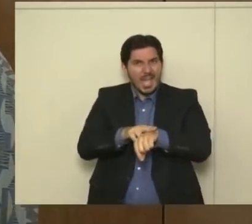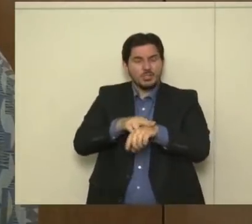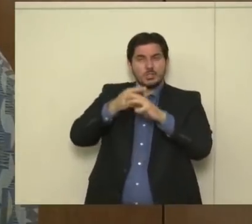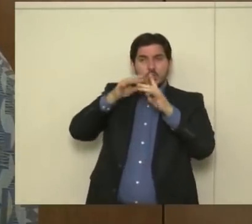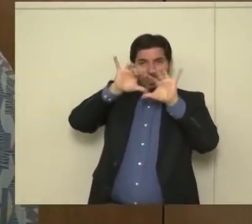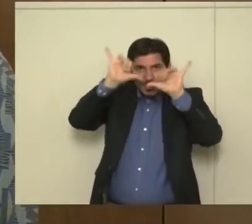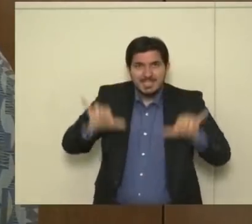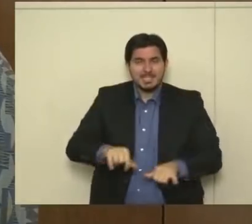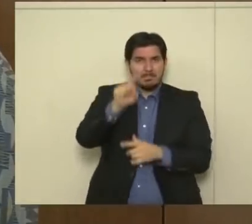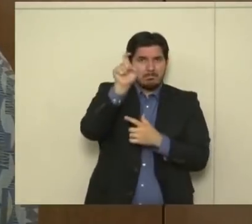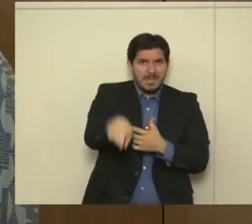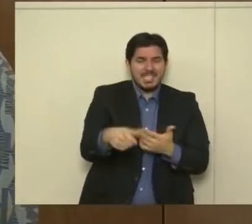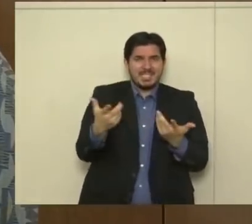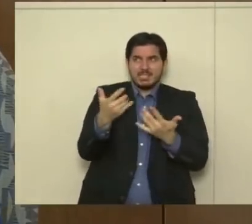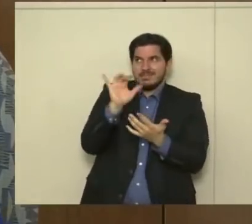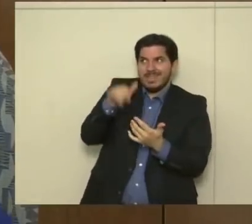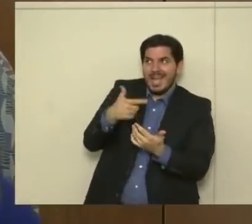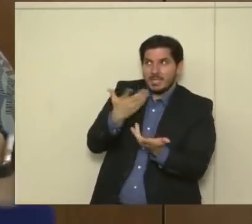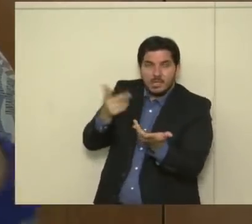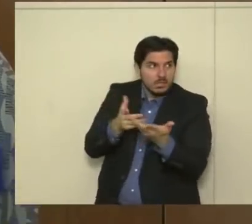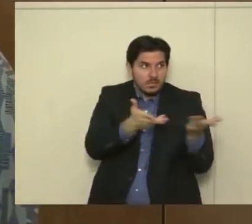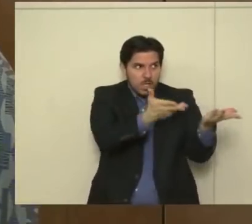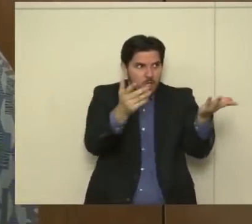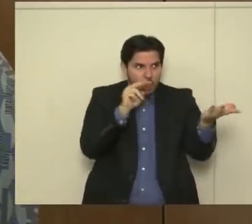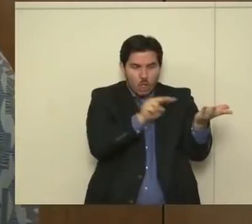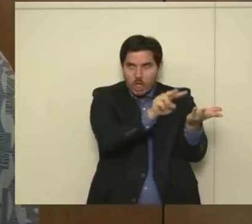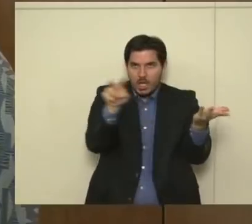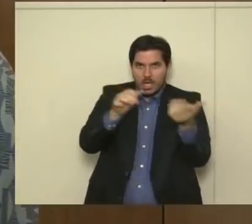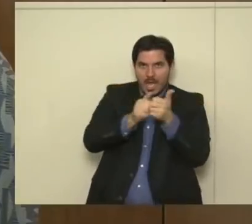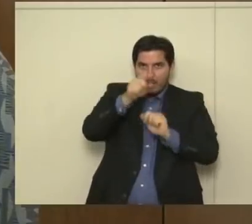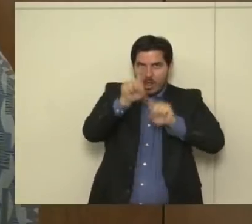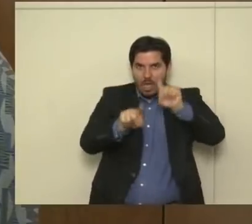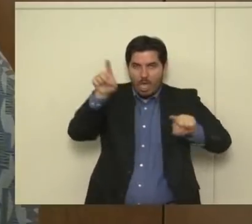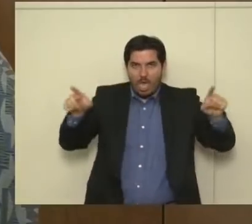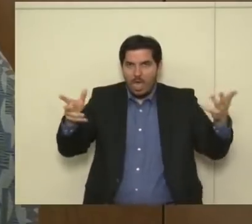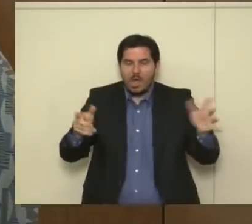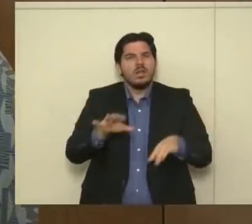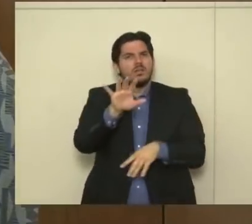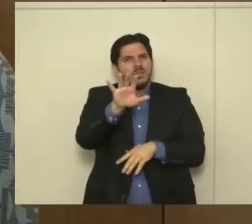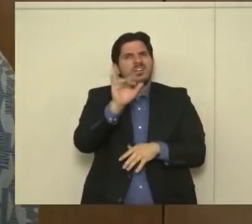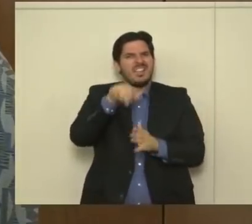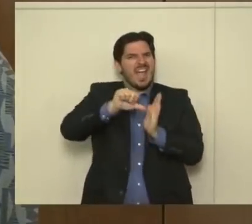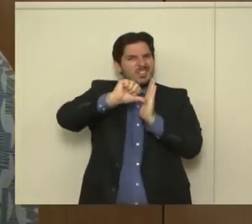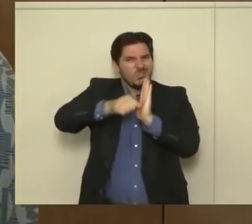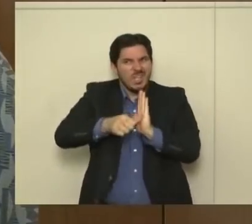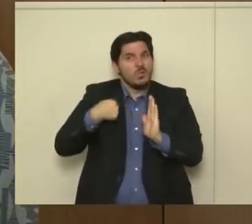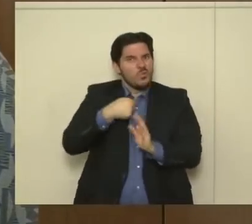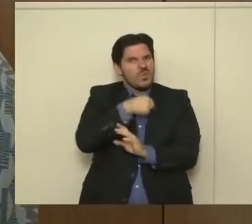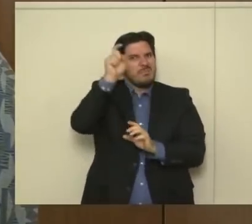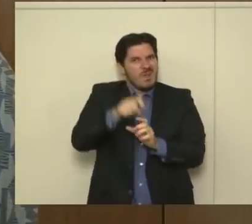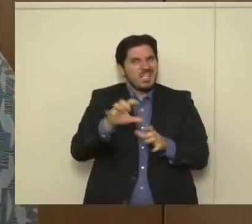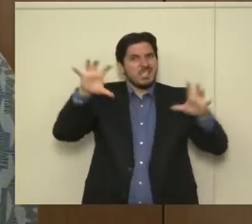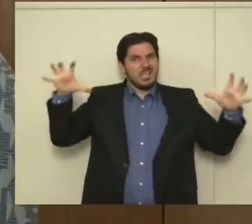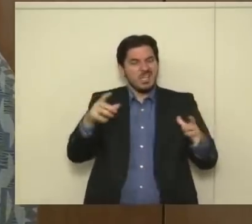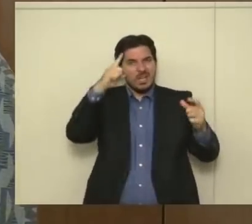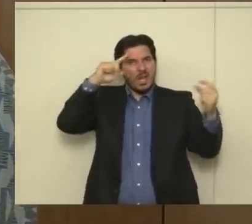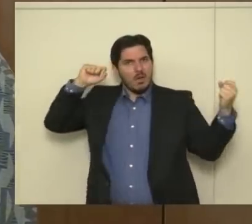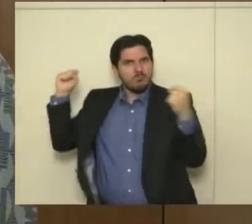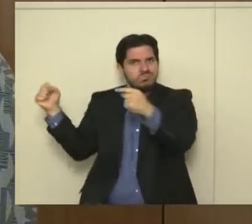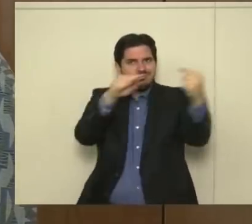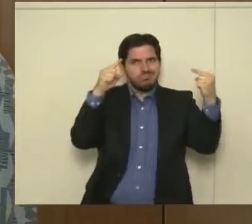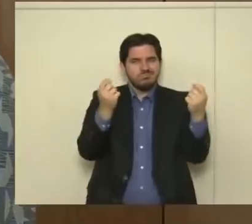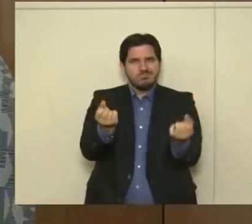information, and I want the Matt to really help us, because that's how we get our arms around the virus. What is happening? Where is